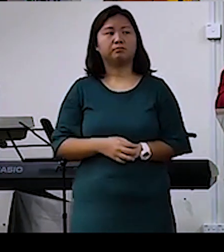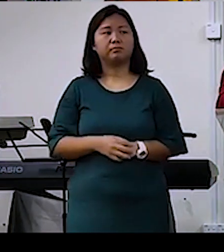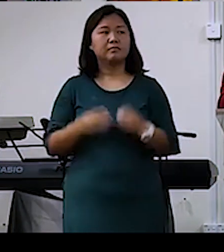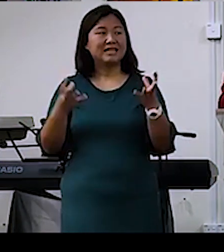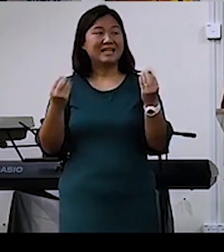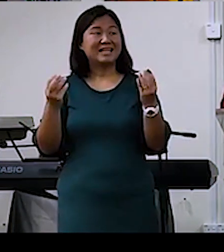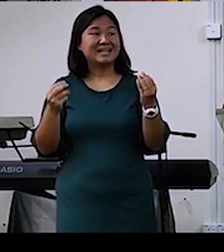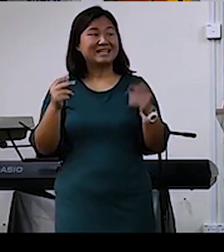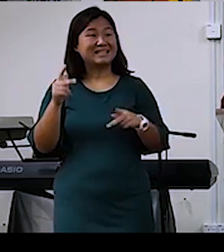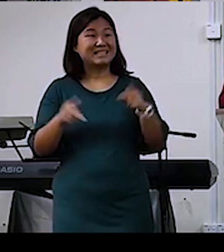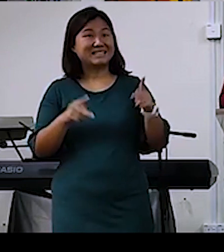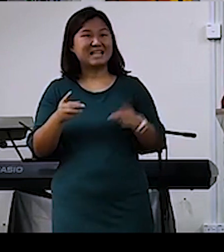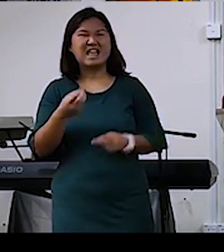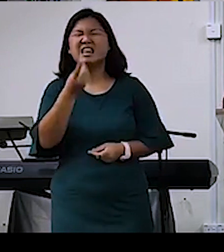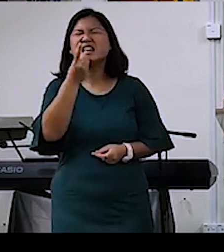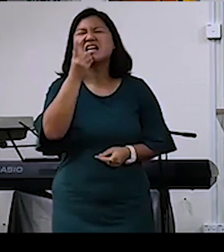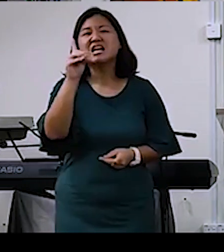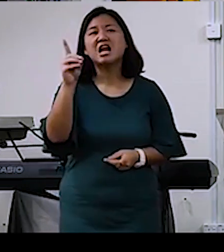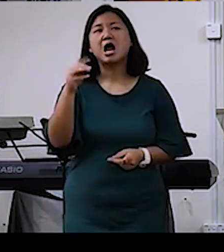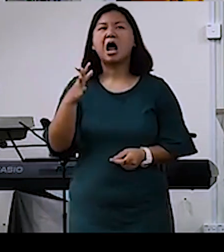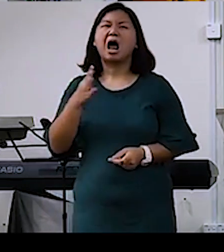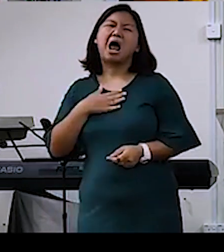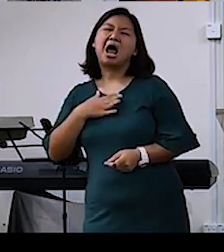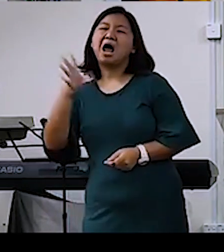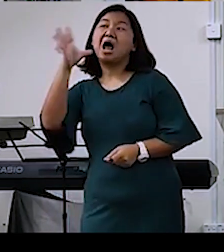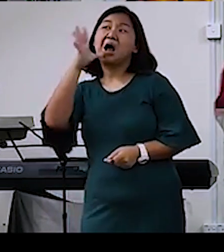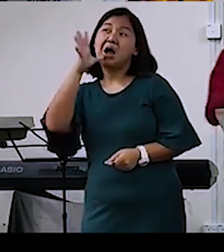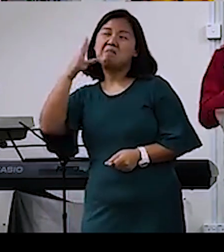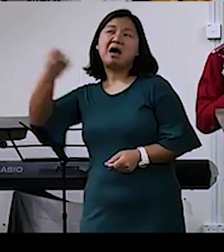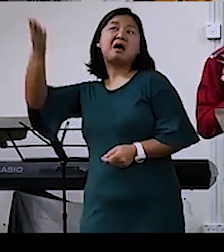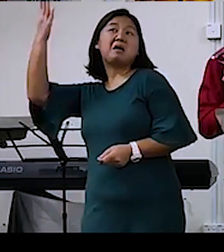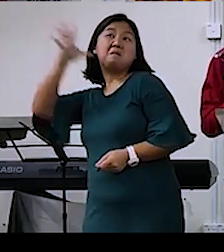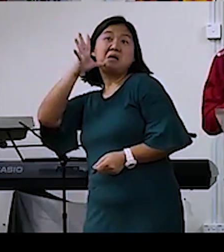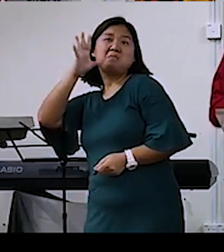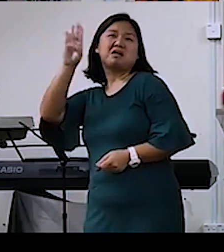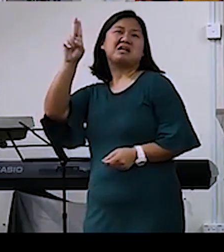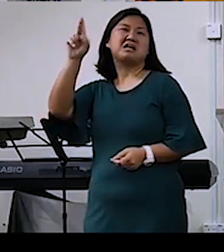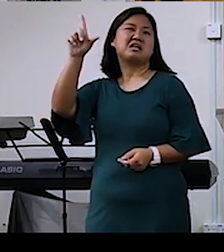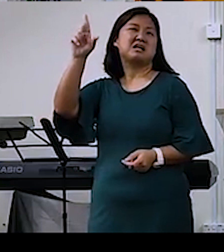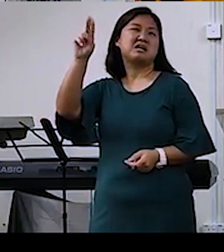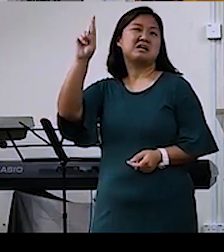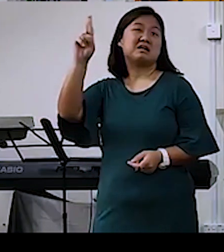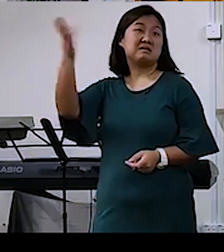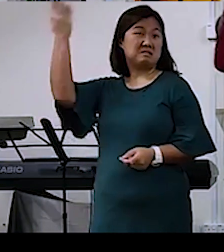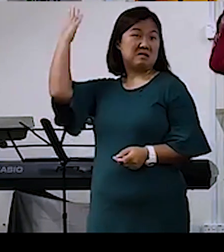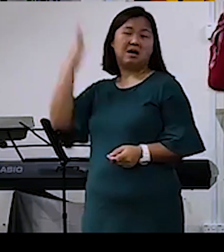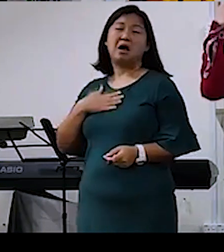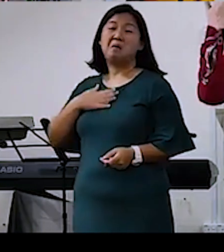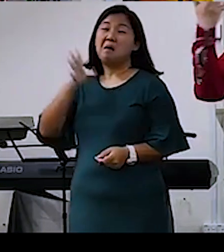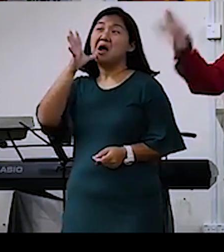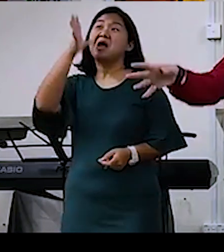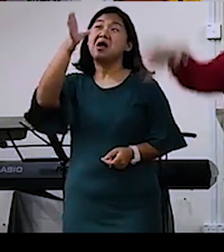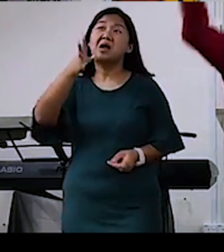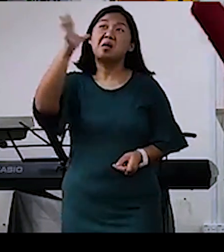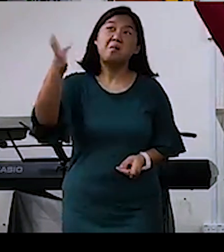people are declaring, oh, my mother is blur, I also blur, Lord. My grandmother also blur, is